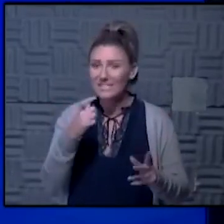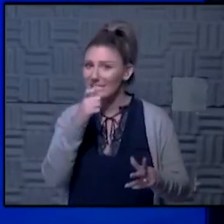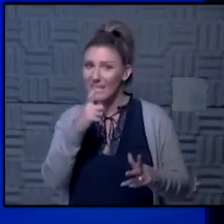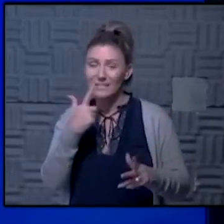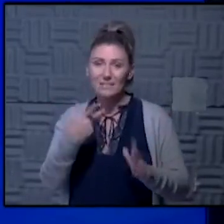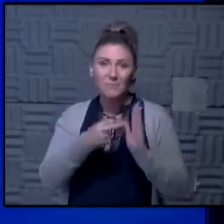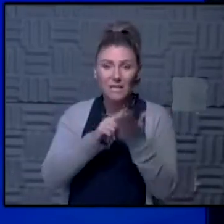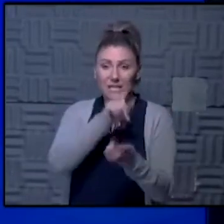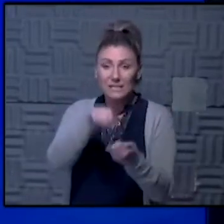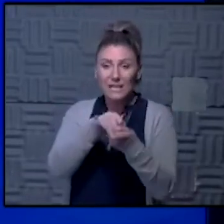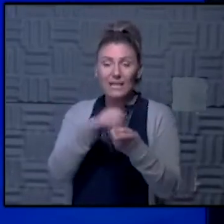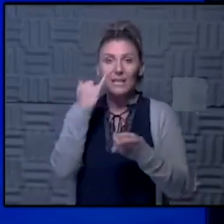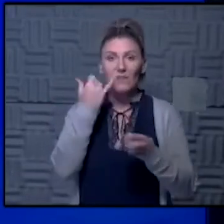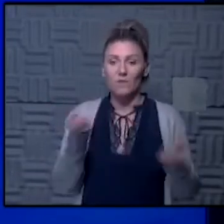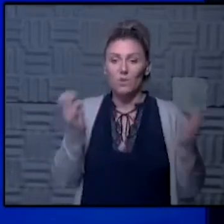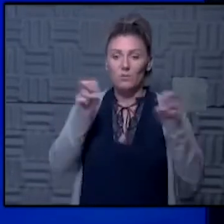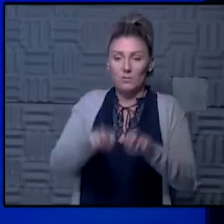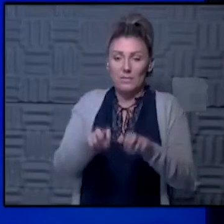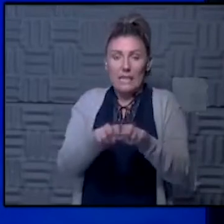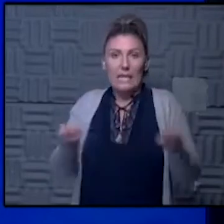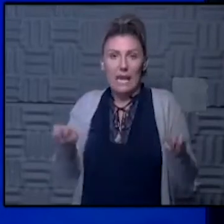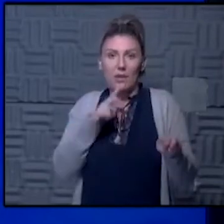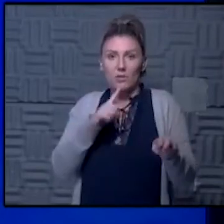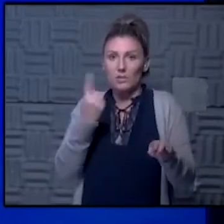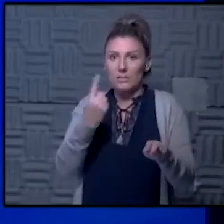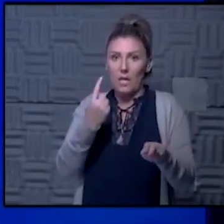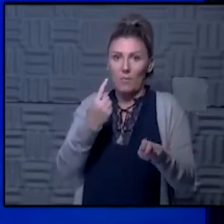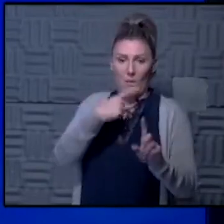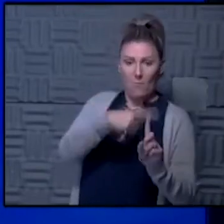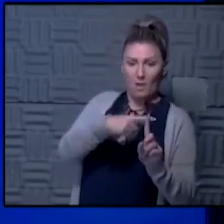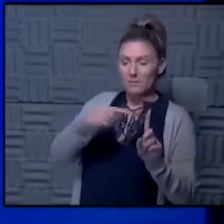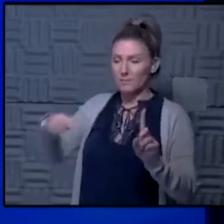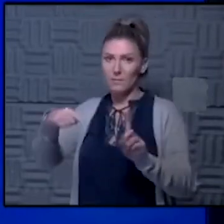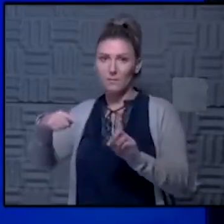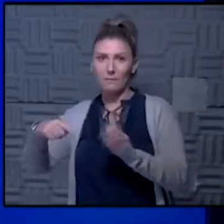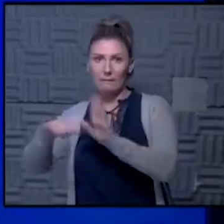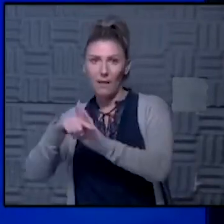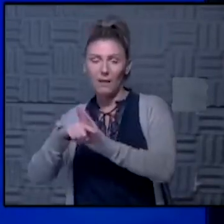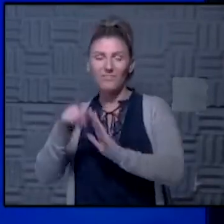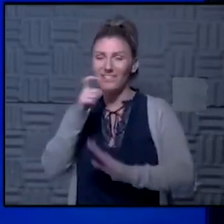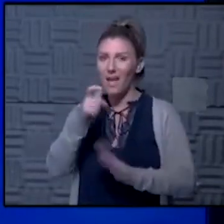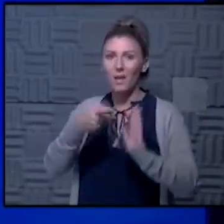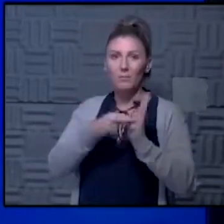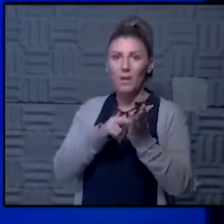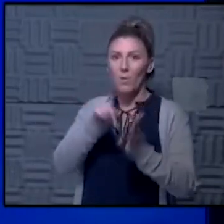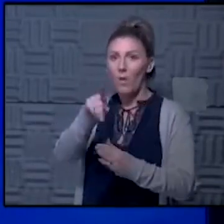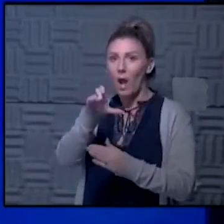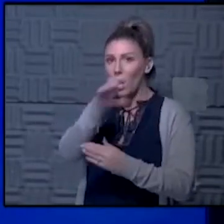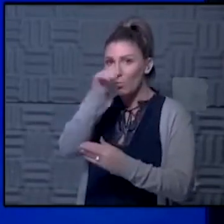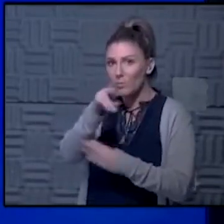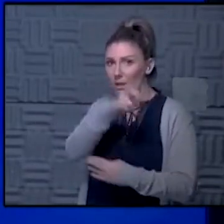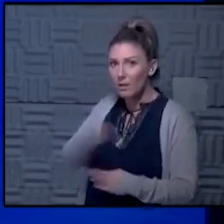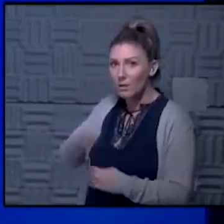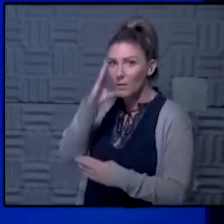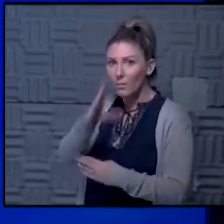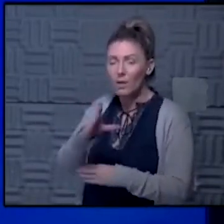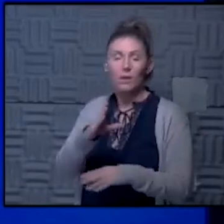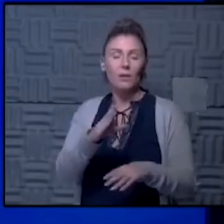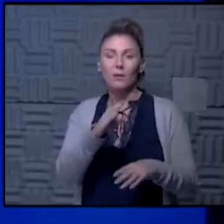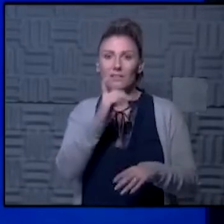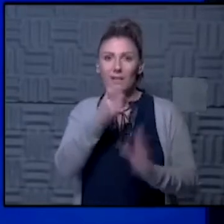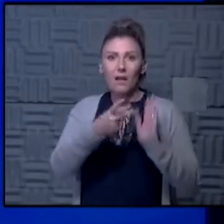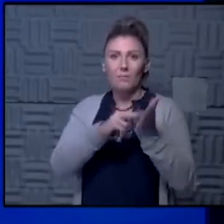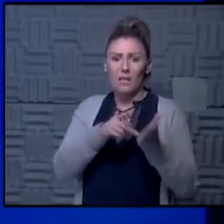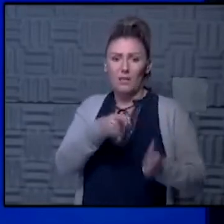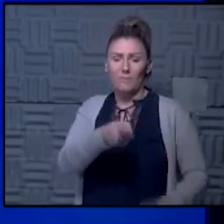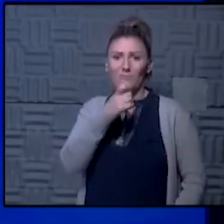if you sit on the couch next to someone who's positive, you are 100% guaranteed to get it. But that doesn't mean that it's not infectious, that there are not